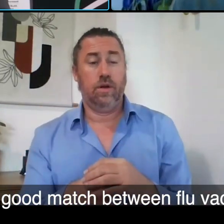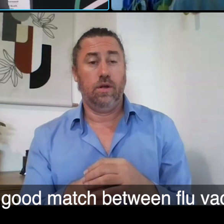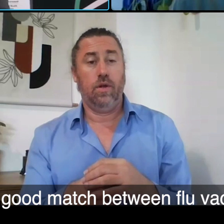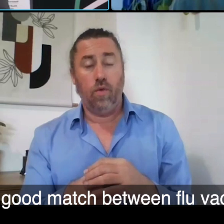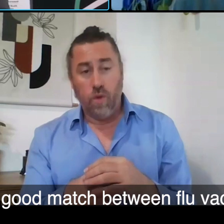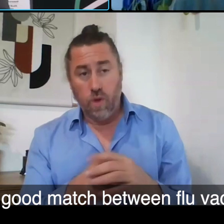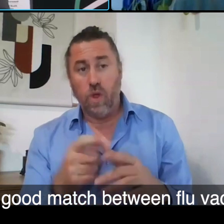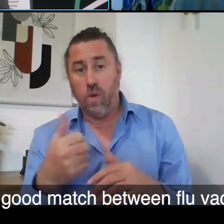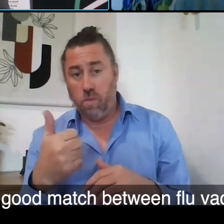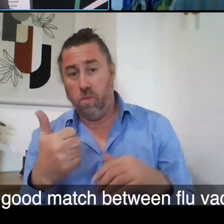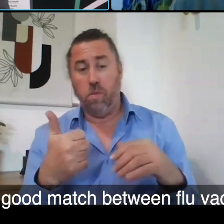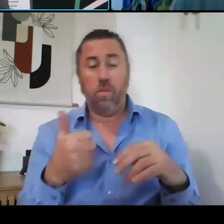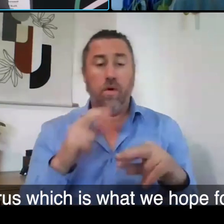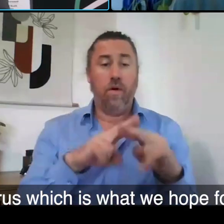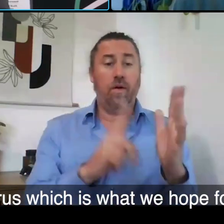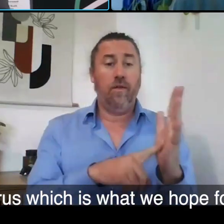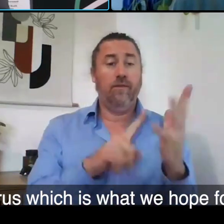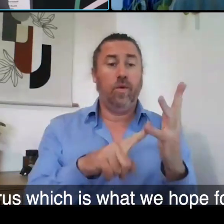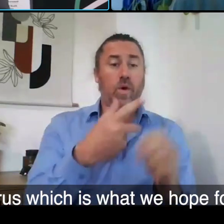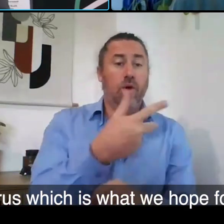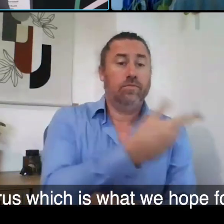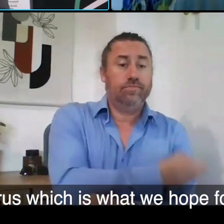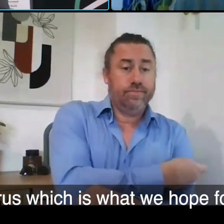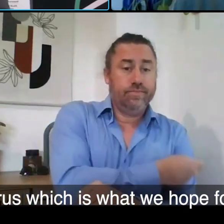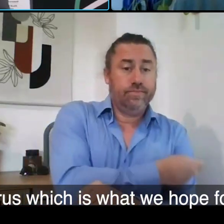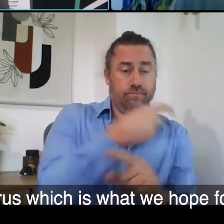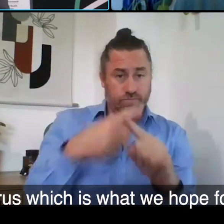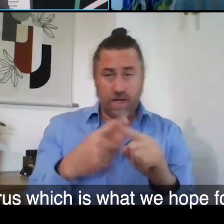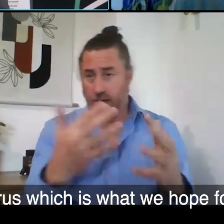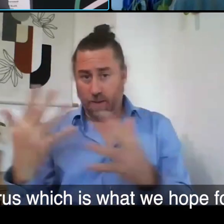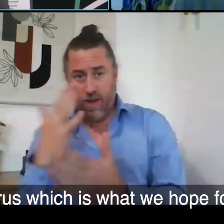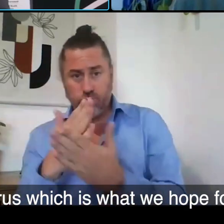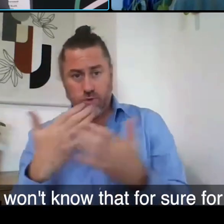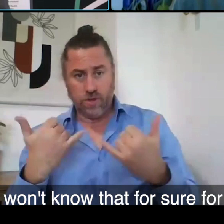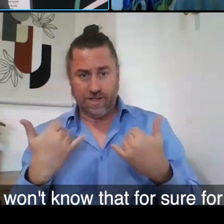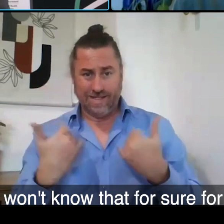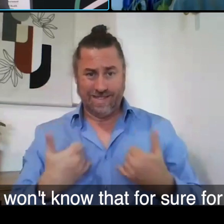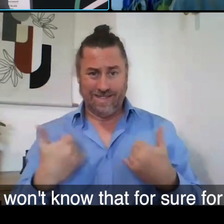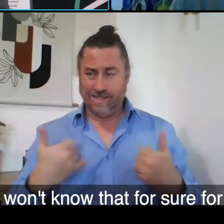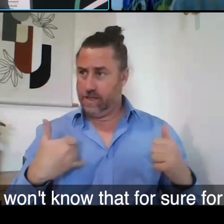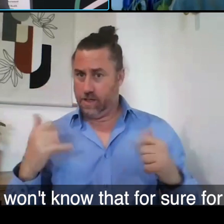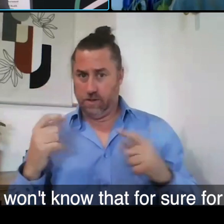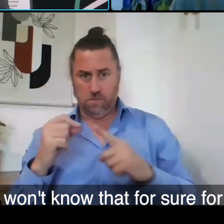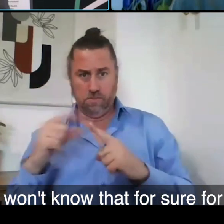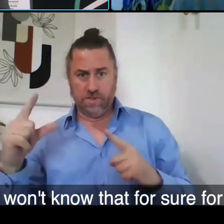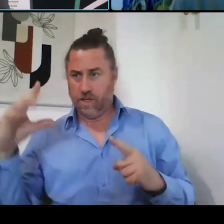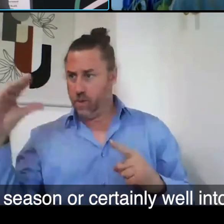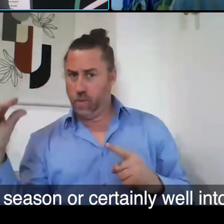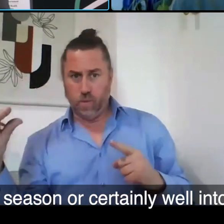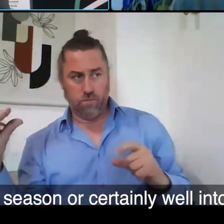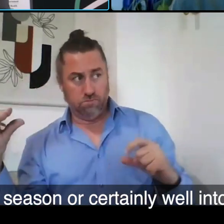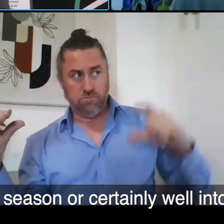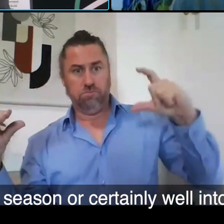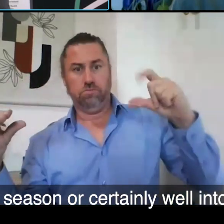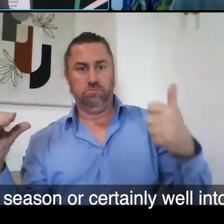match between flu vaccine and the circulating virus, which is what we hope for each year. Again, we won't know that for sure for this year